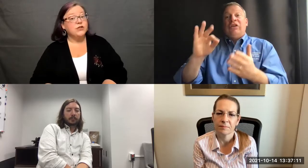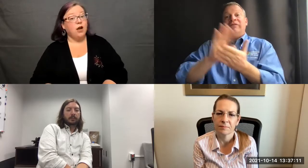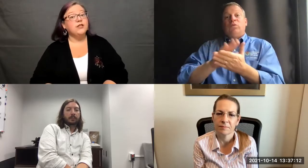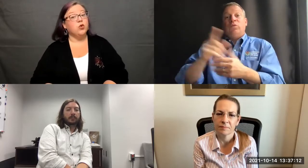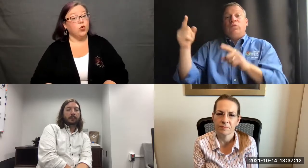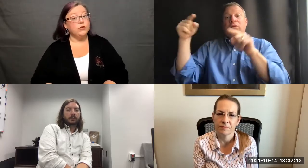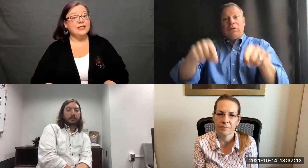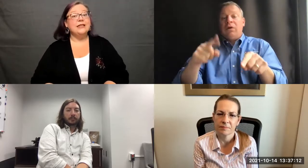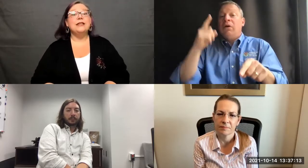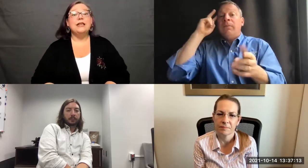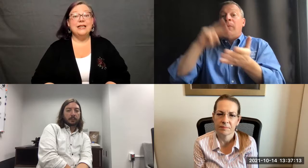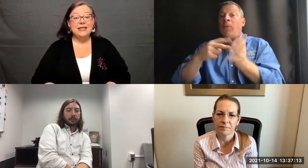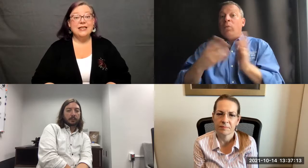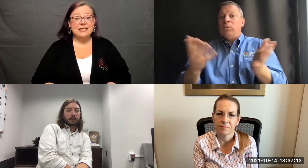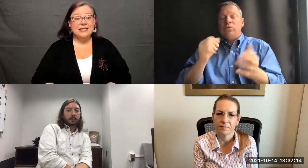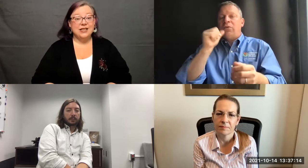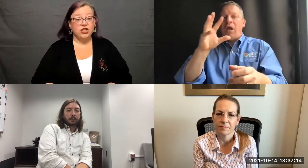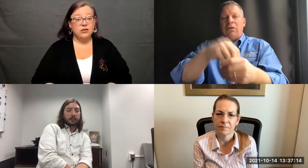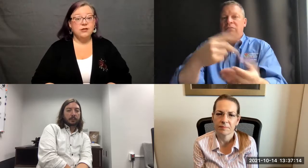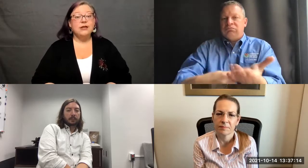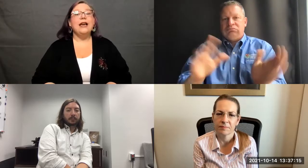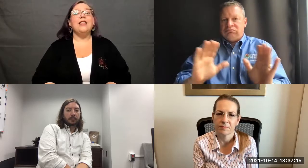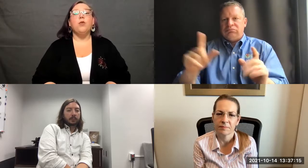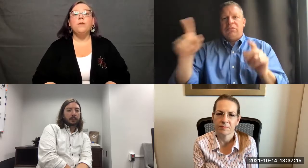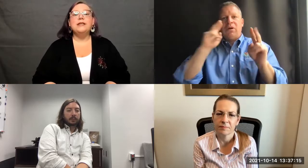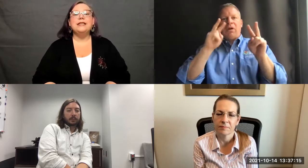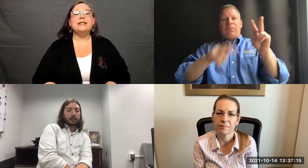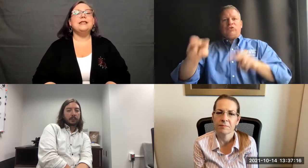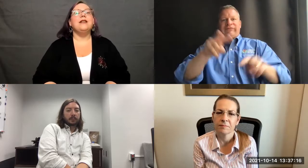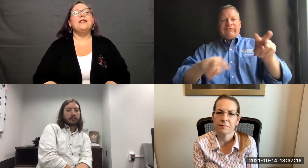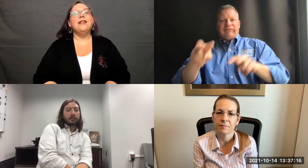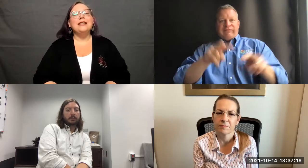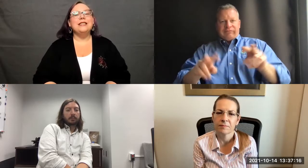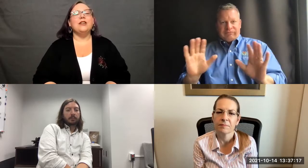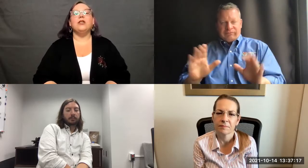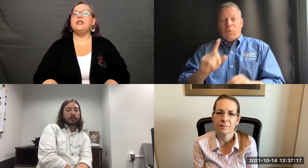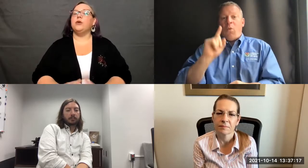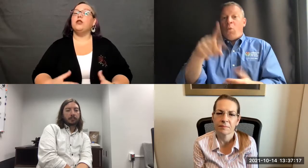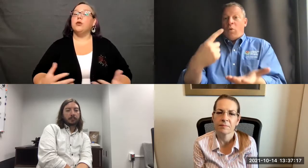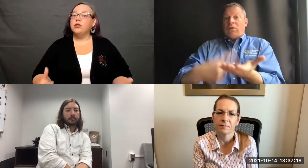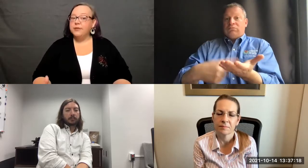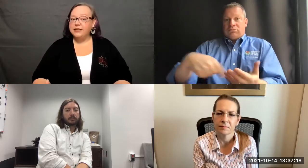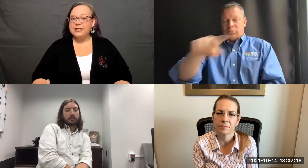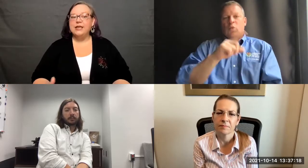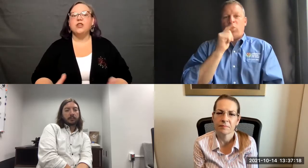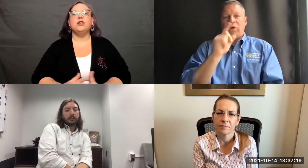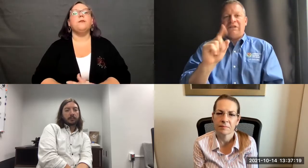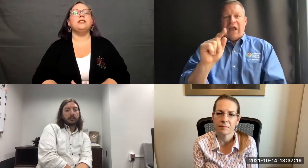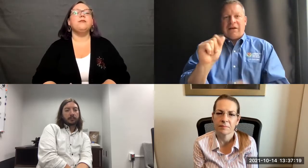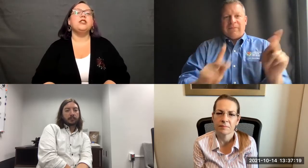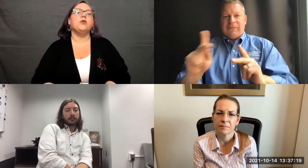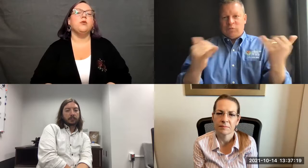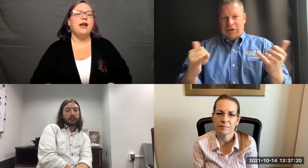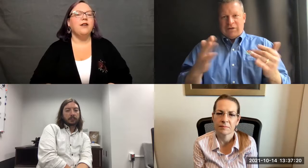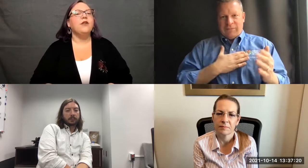and leaders of schools in this discussion, and the purpose is not necessarily to include them into discussion, but